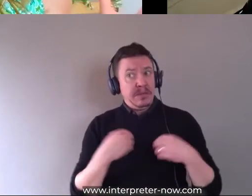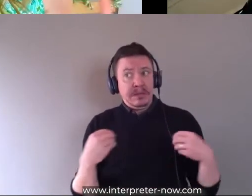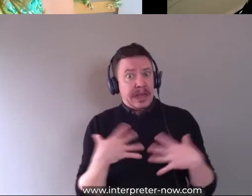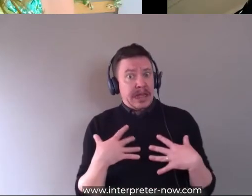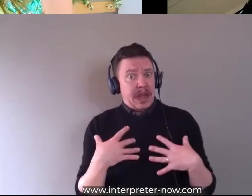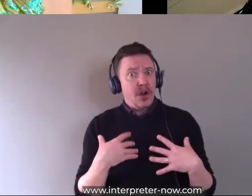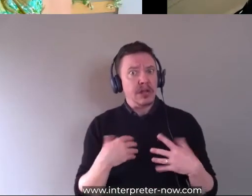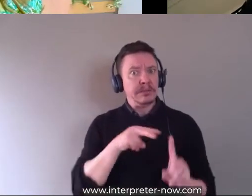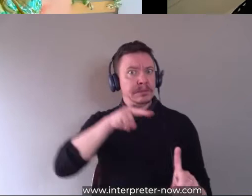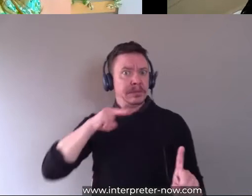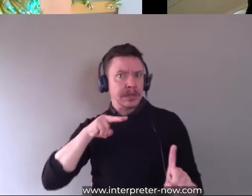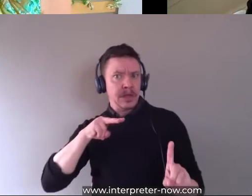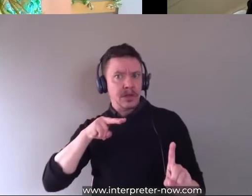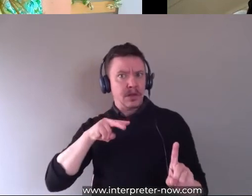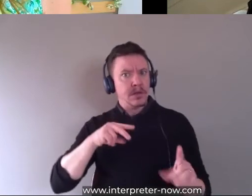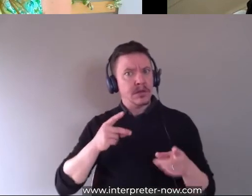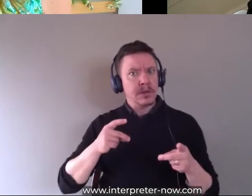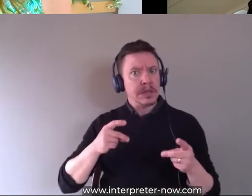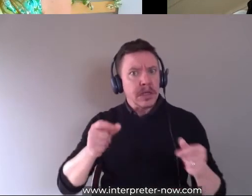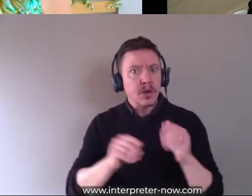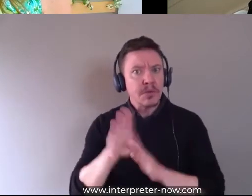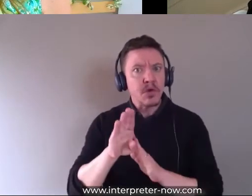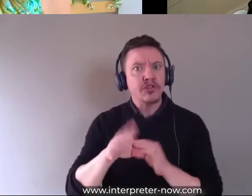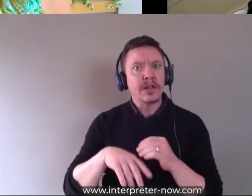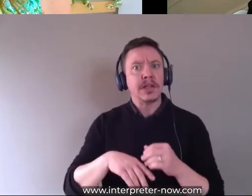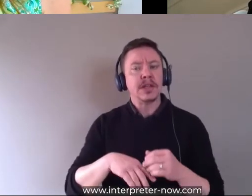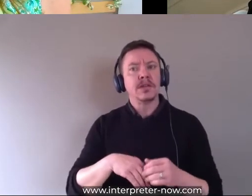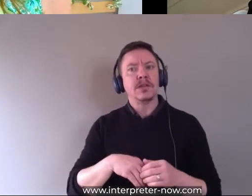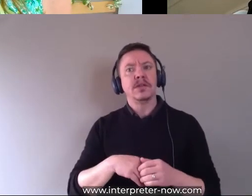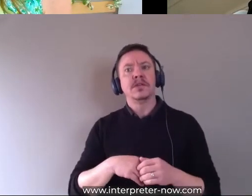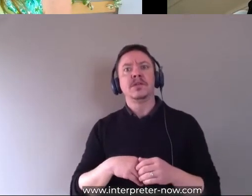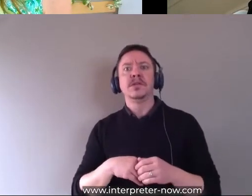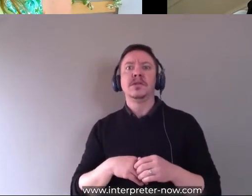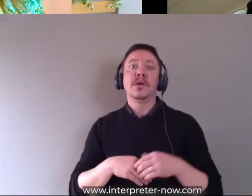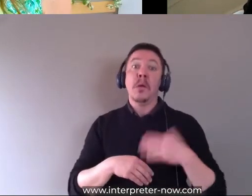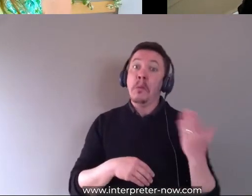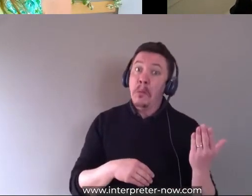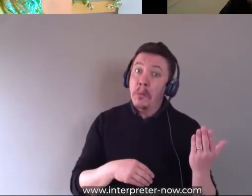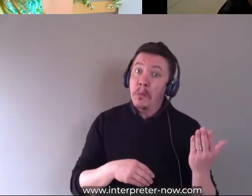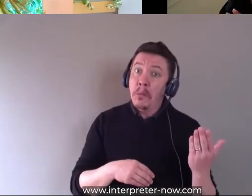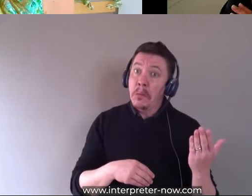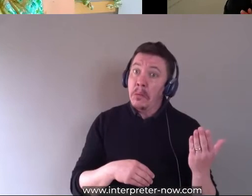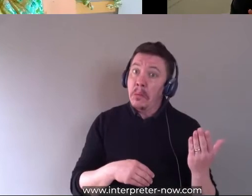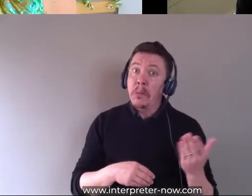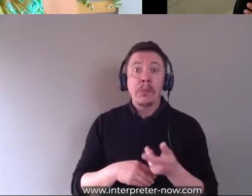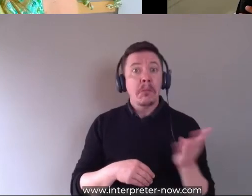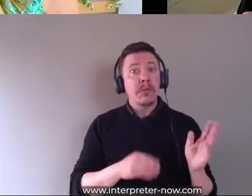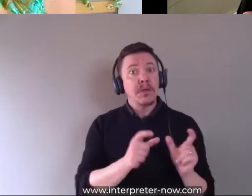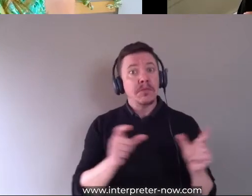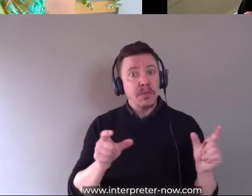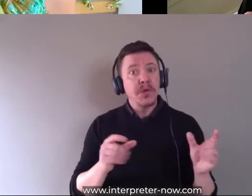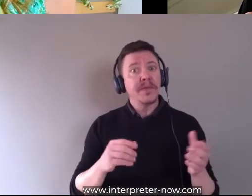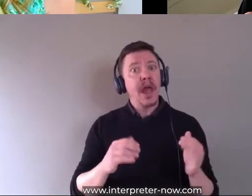on the outside at the quick emergence that on the one hand, some people say it's